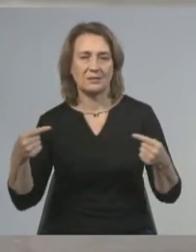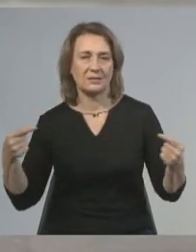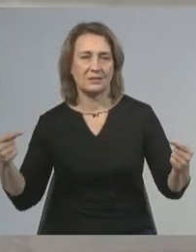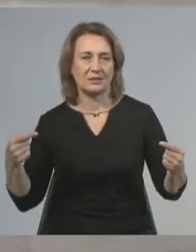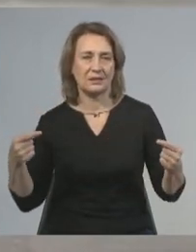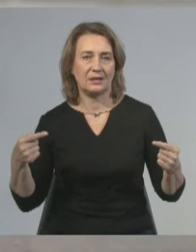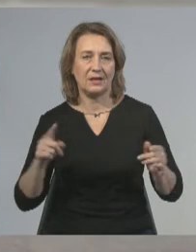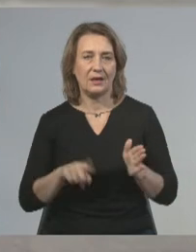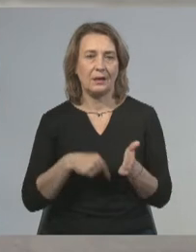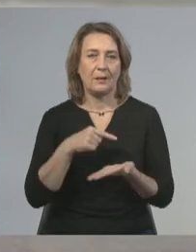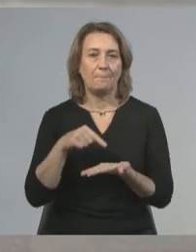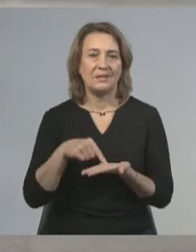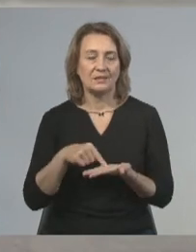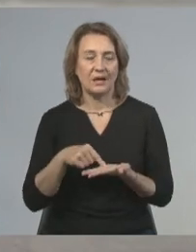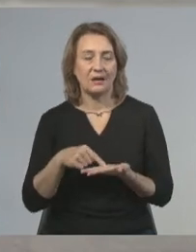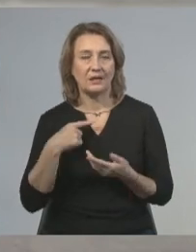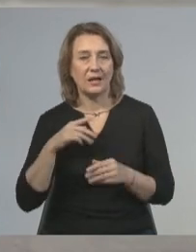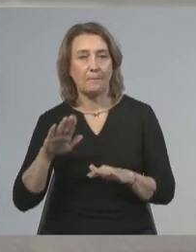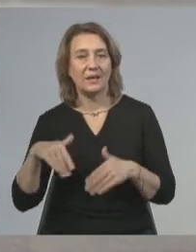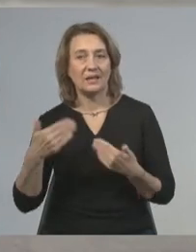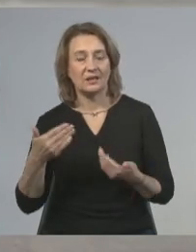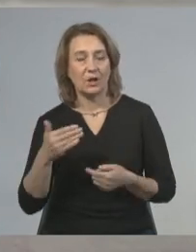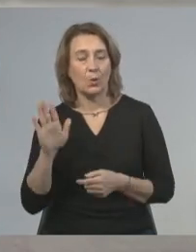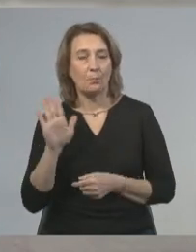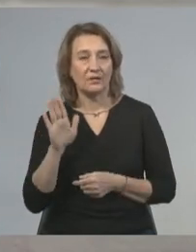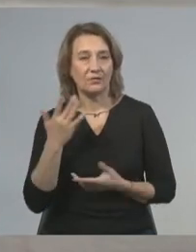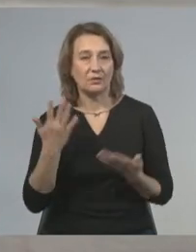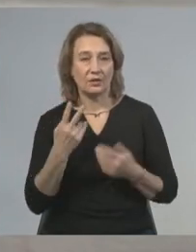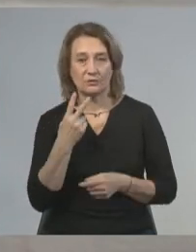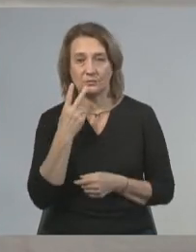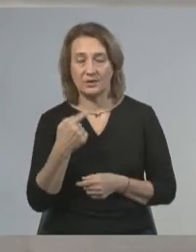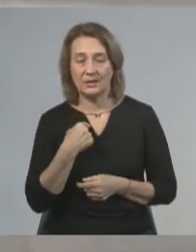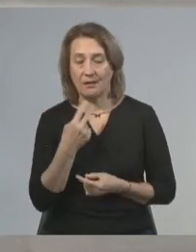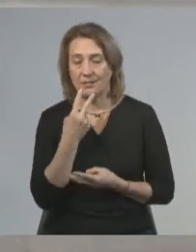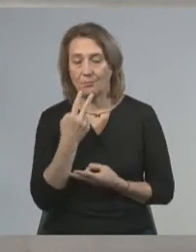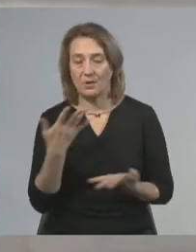bilsk as ra good high quality medias